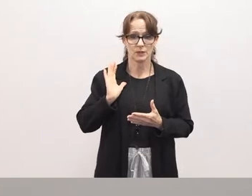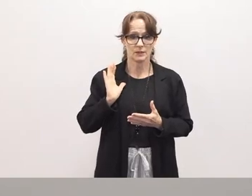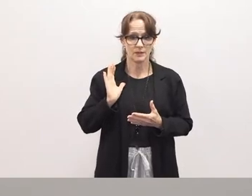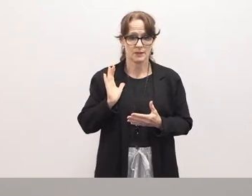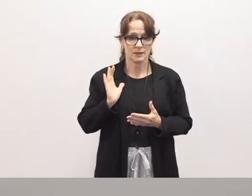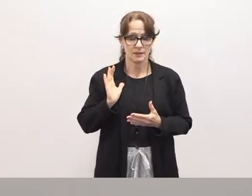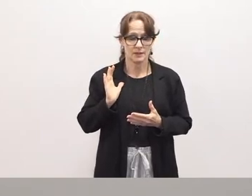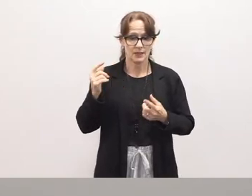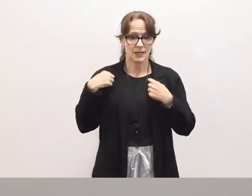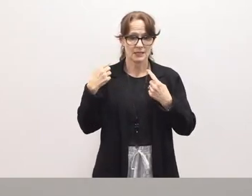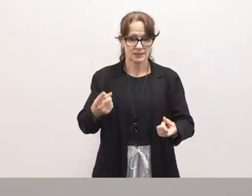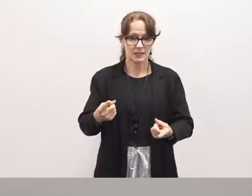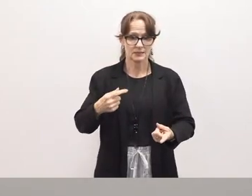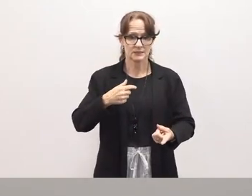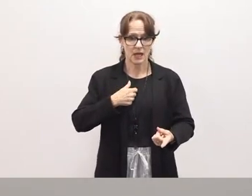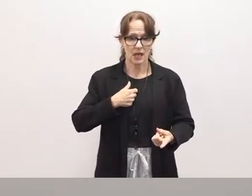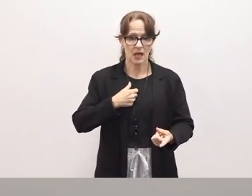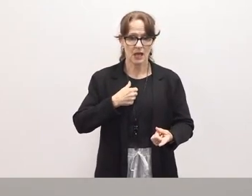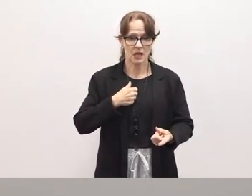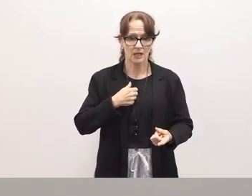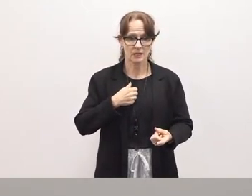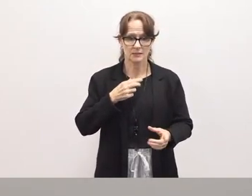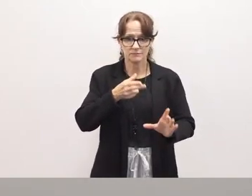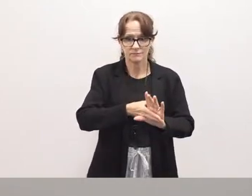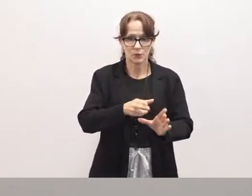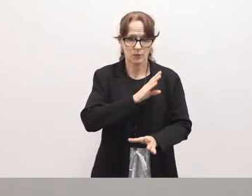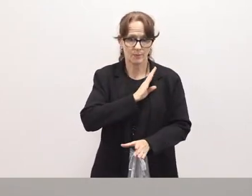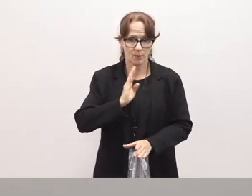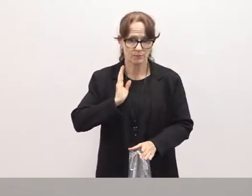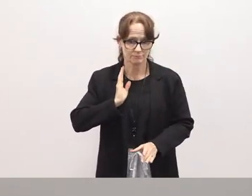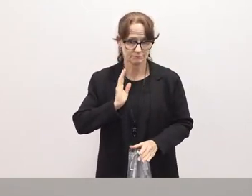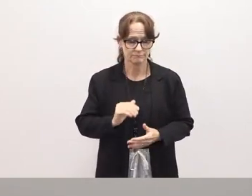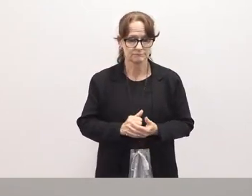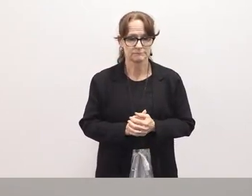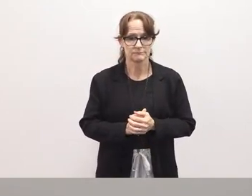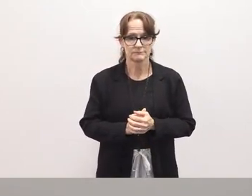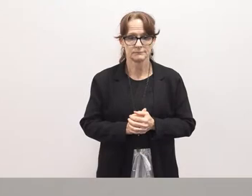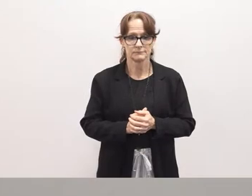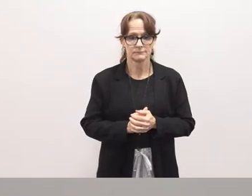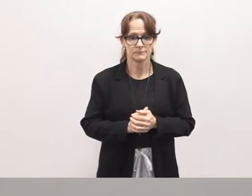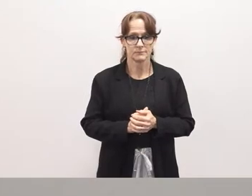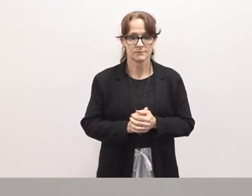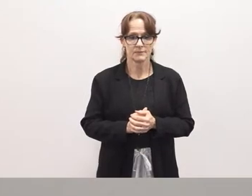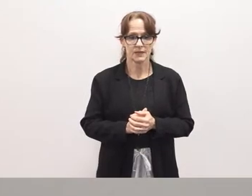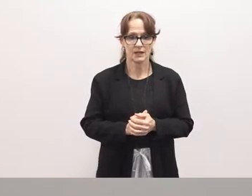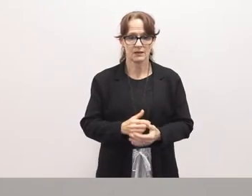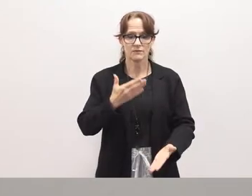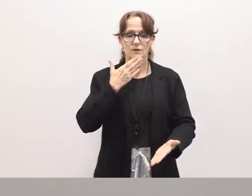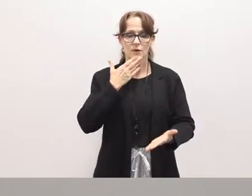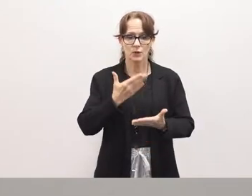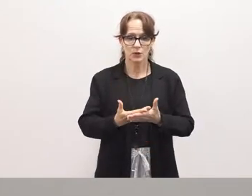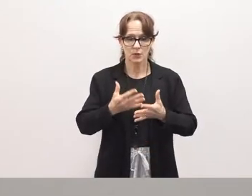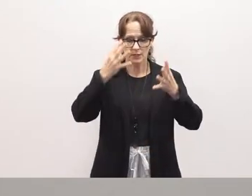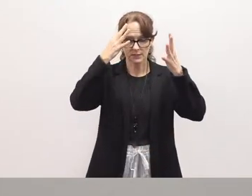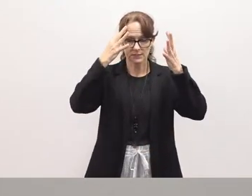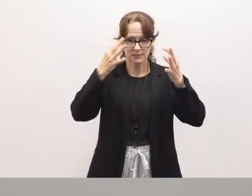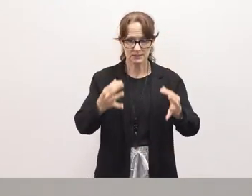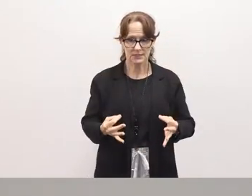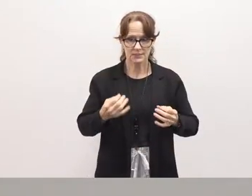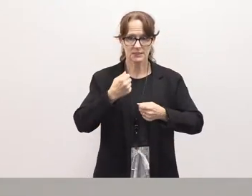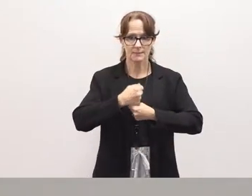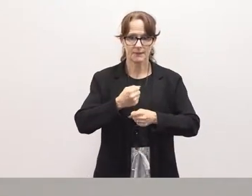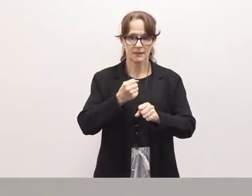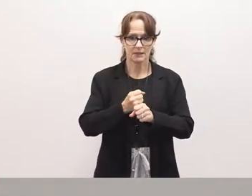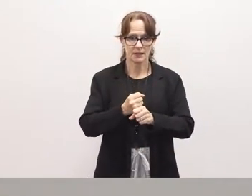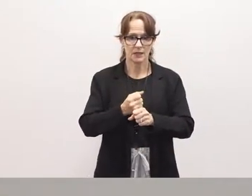Since I've been on the board. And I think for good decision-making, that